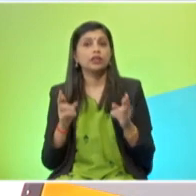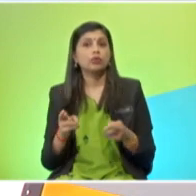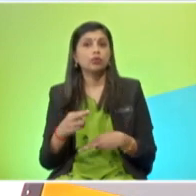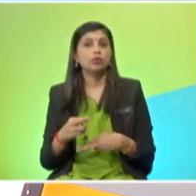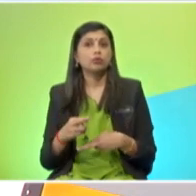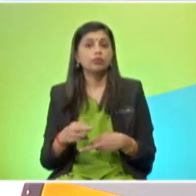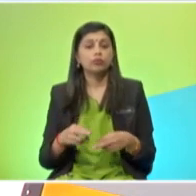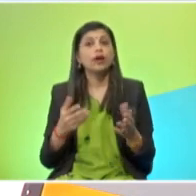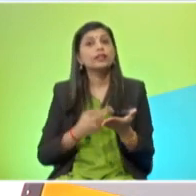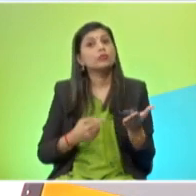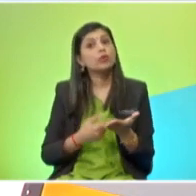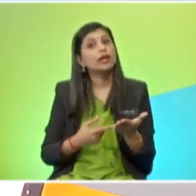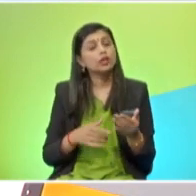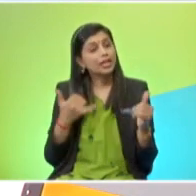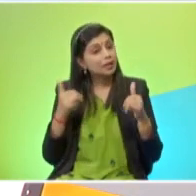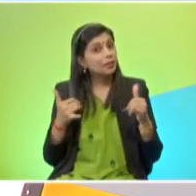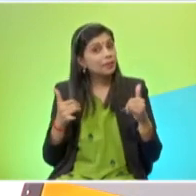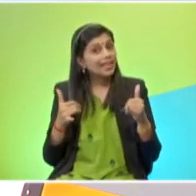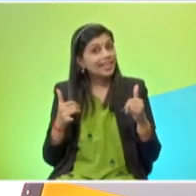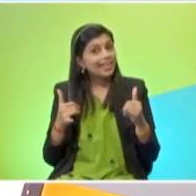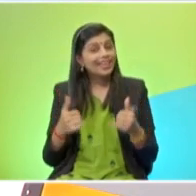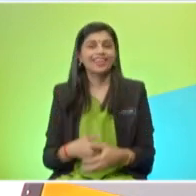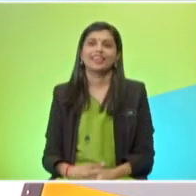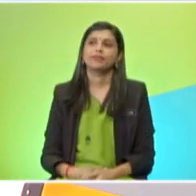siblings there. Oh, yes, that's right. And then,